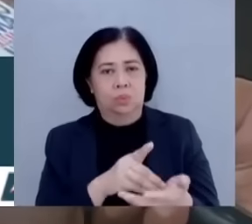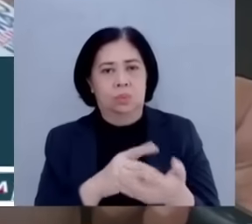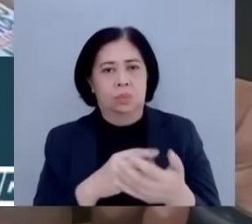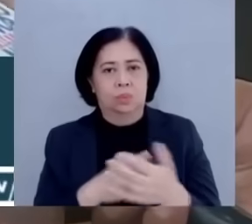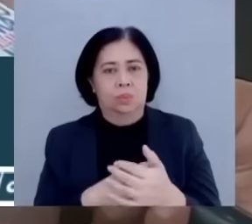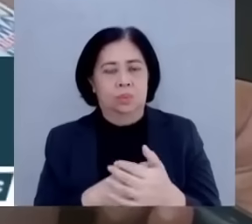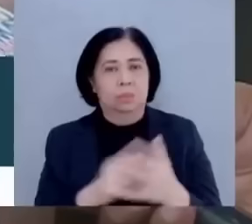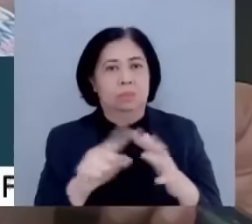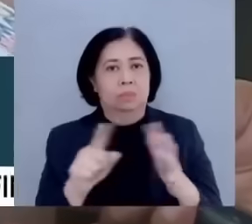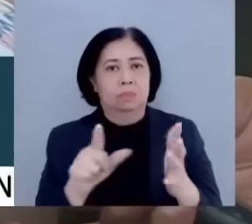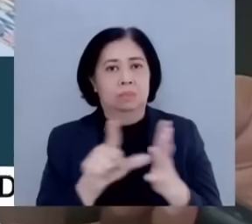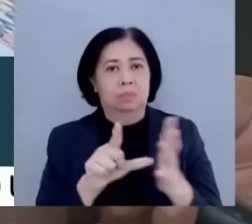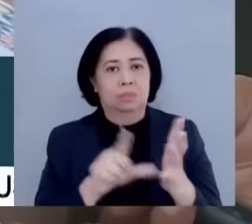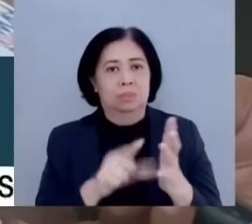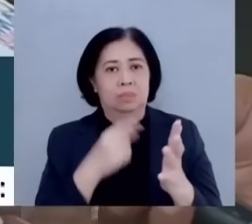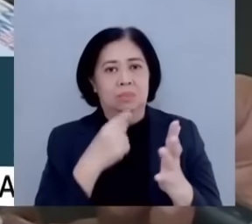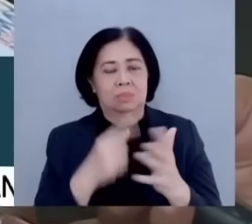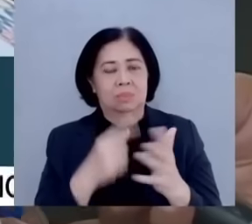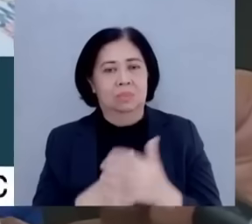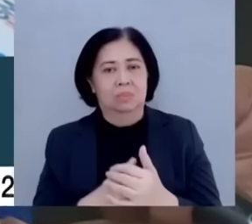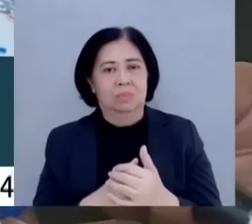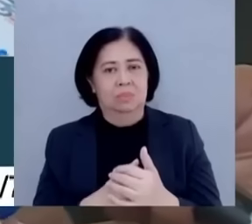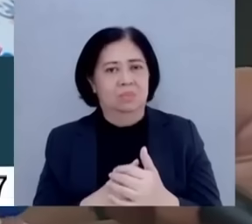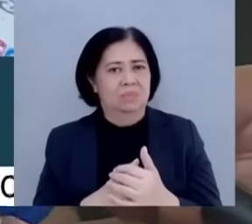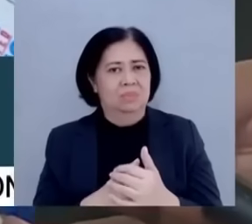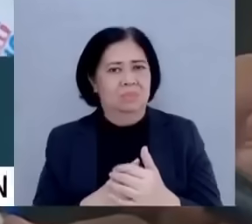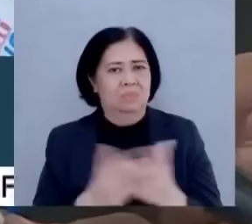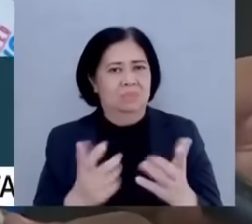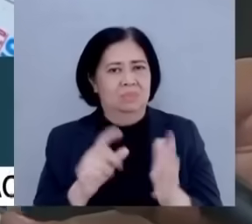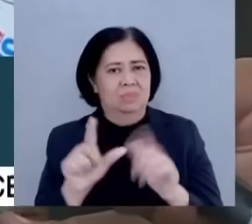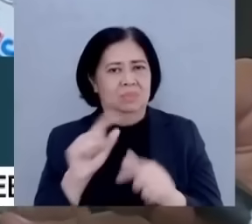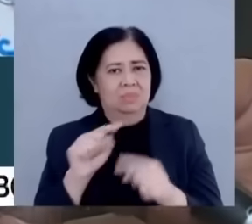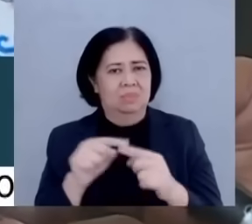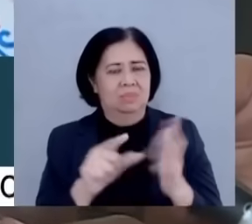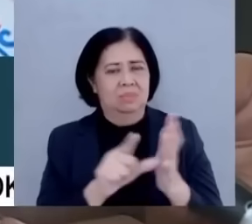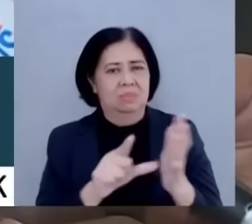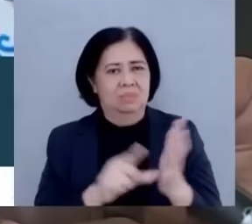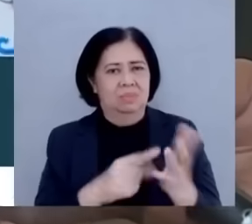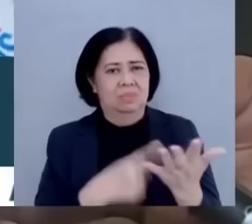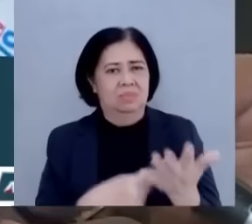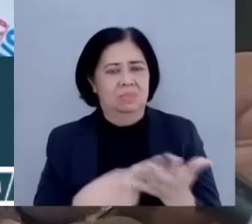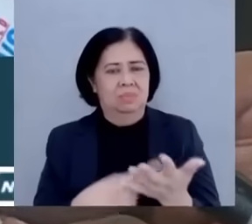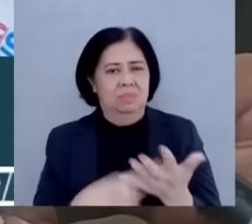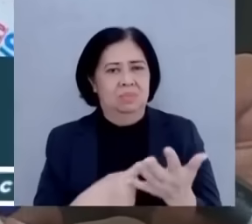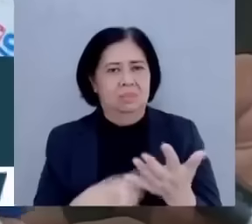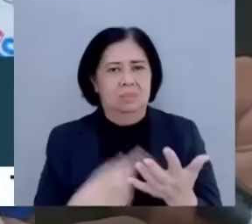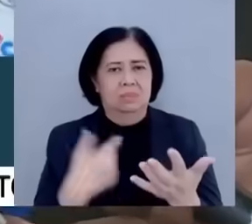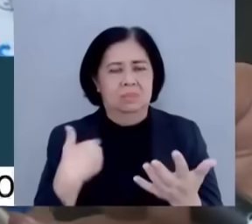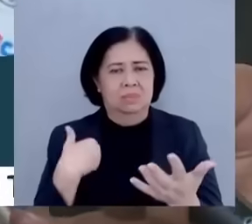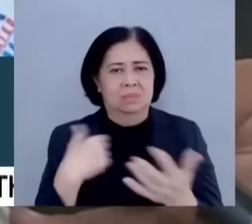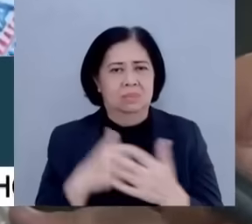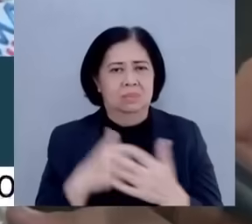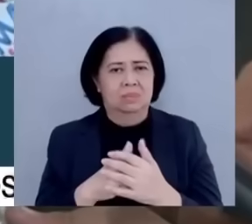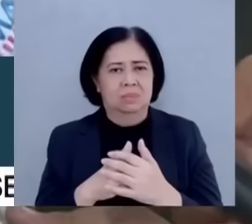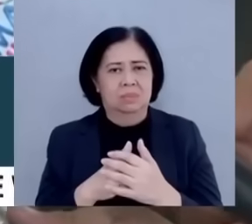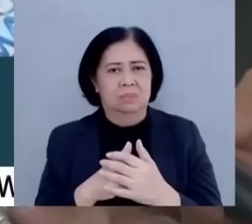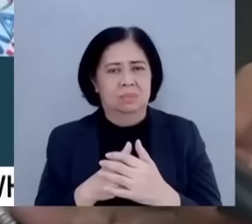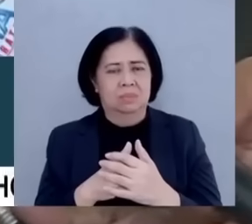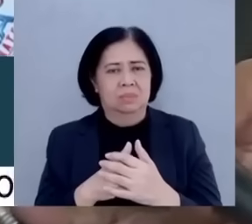lawyer said, no, you know, when lawyers are discussing and they have their